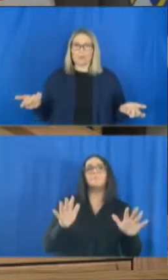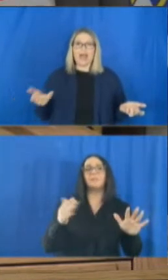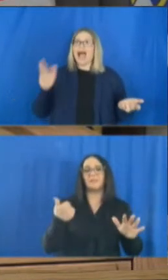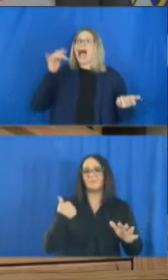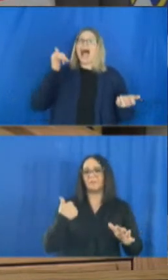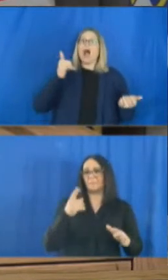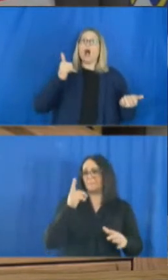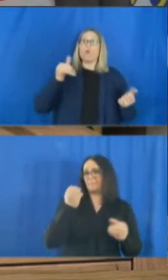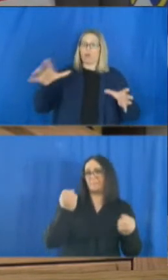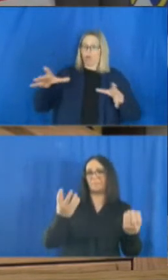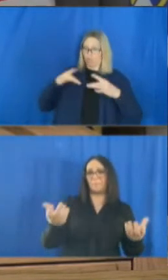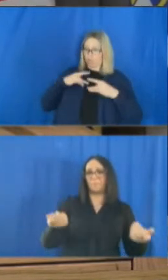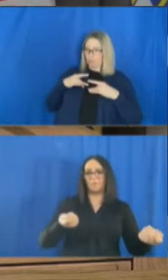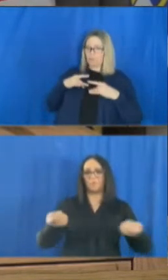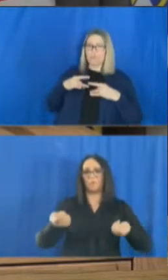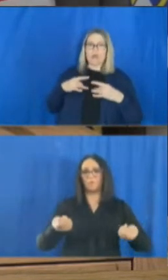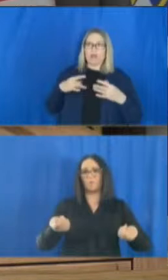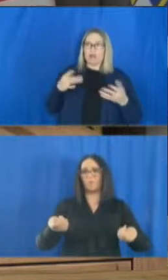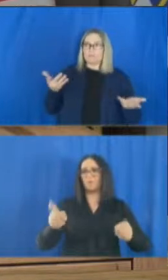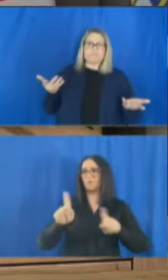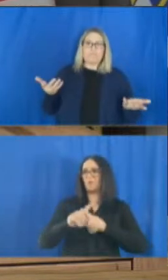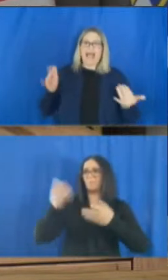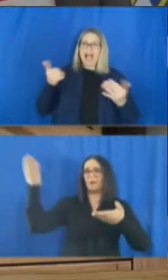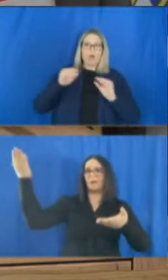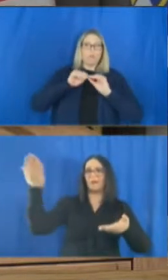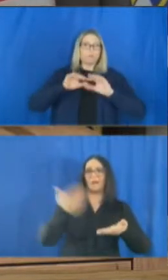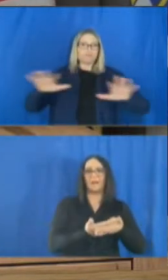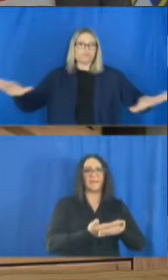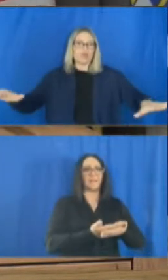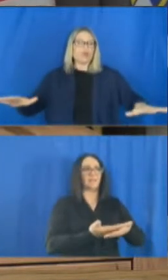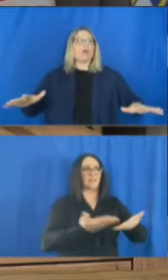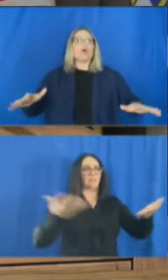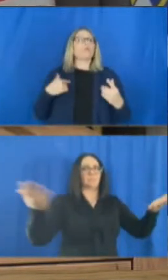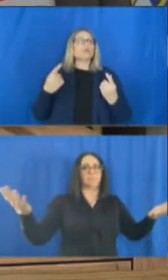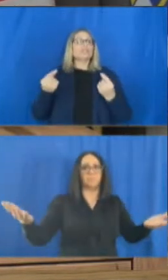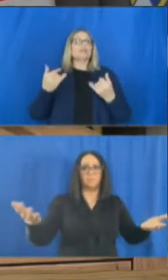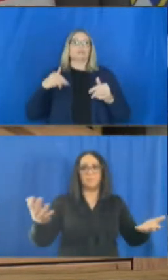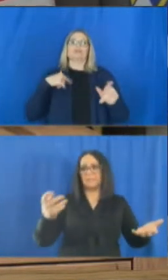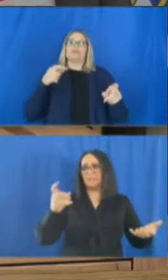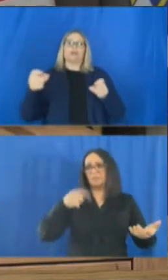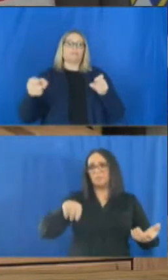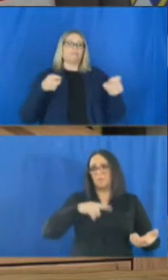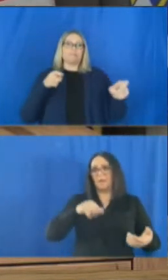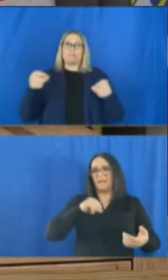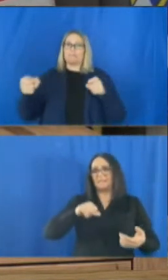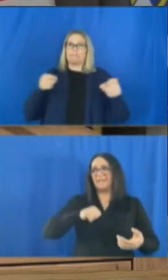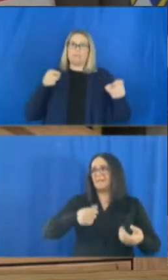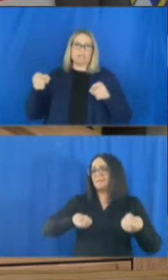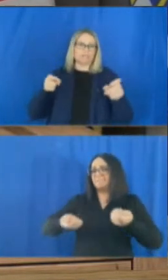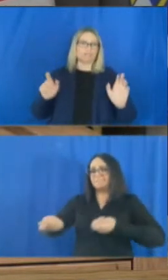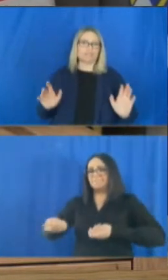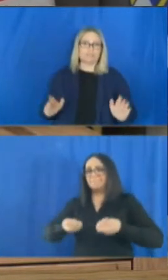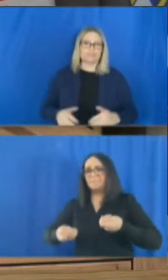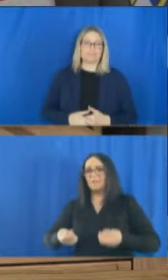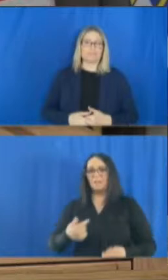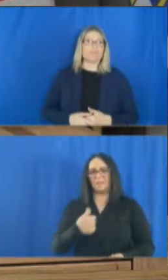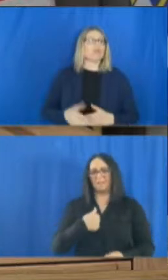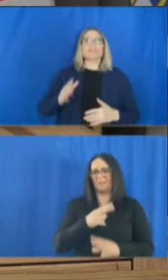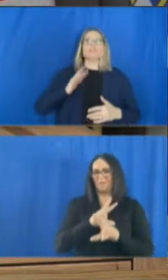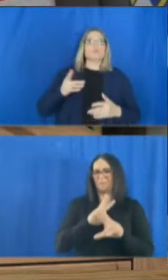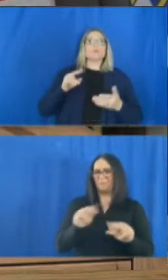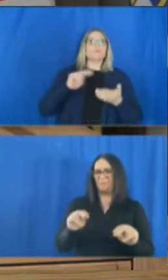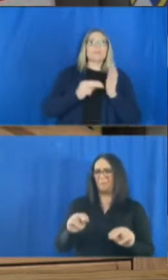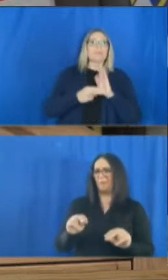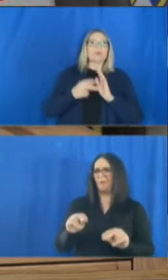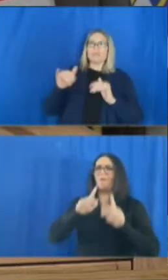protect everyone's health and safety. So let's not lose sight of what the real reason is that we even are addressing health issues,